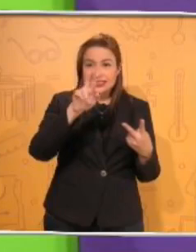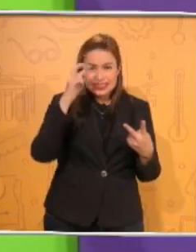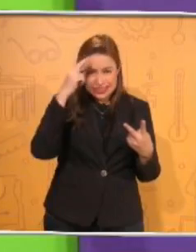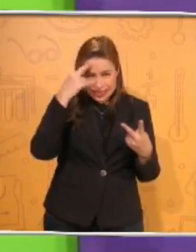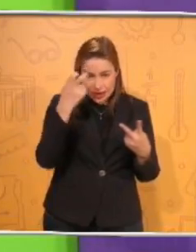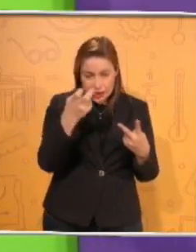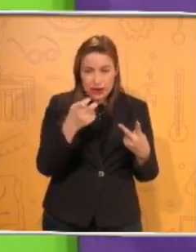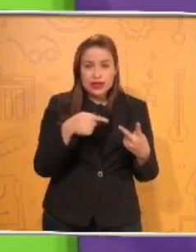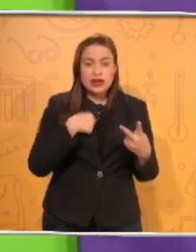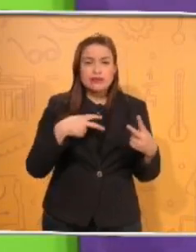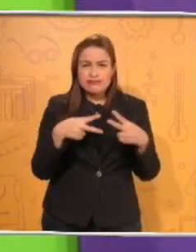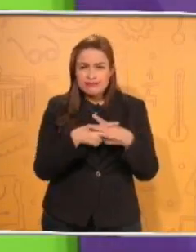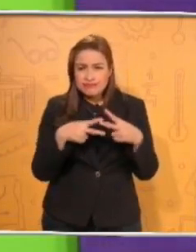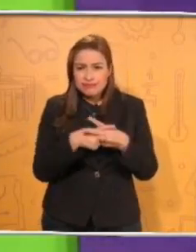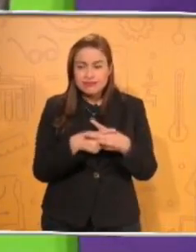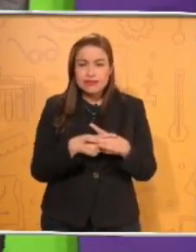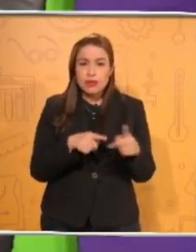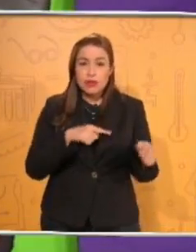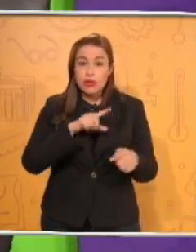Krillin? One more time.